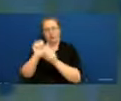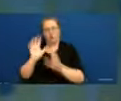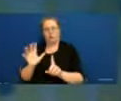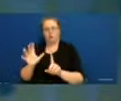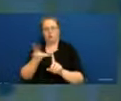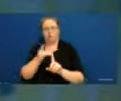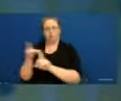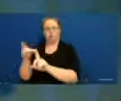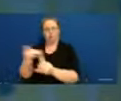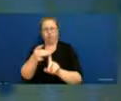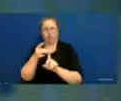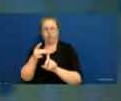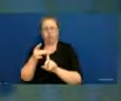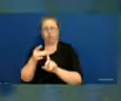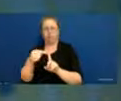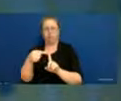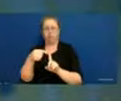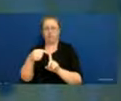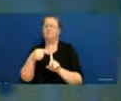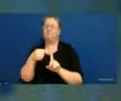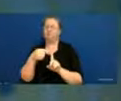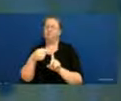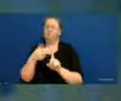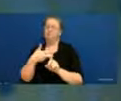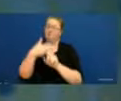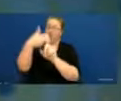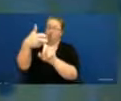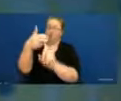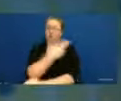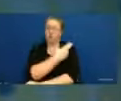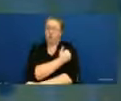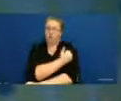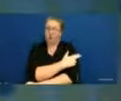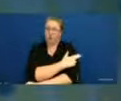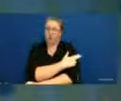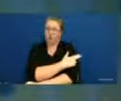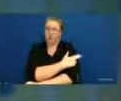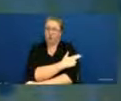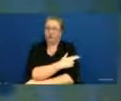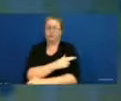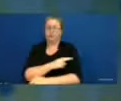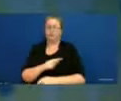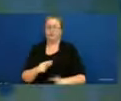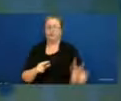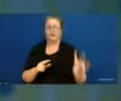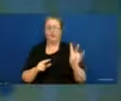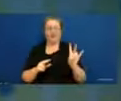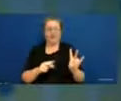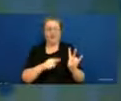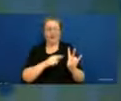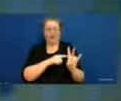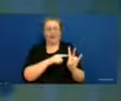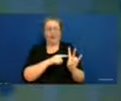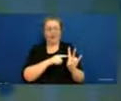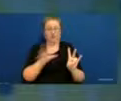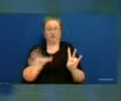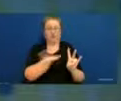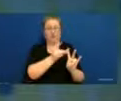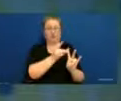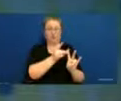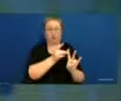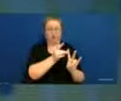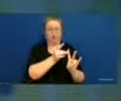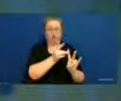that work site. One of those people was admitted to hospital. Seven of those people, seven